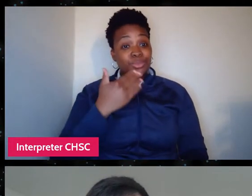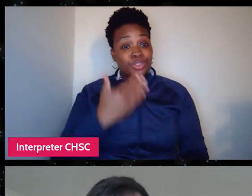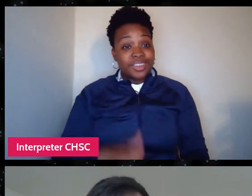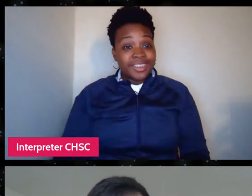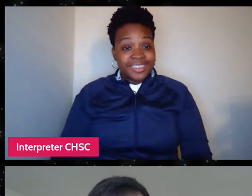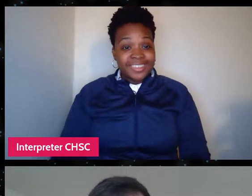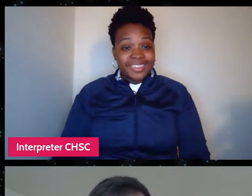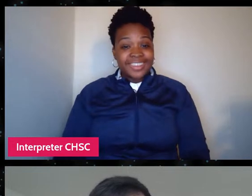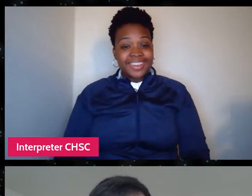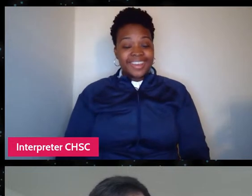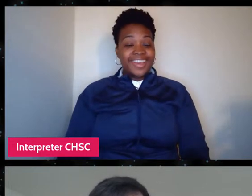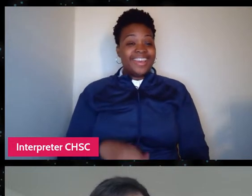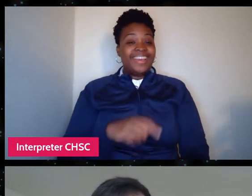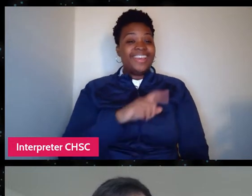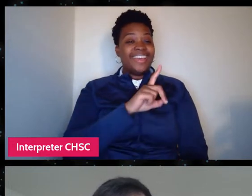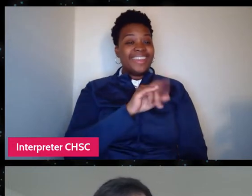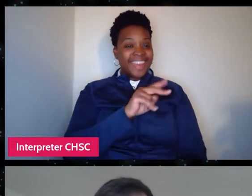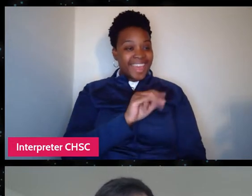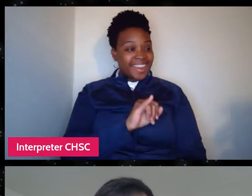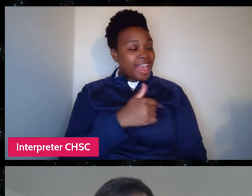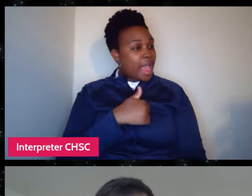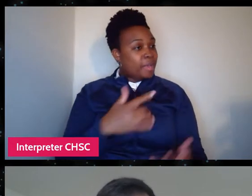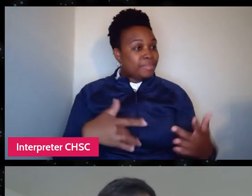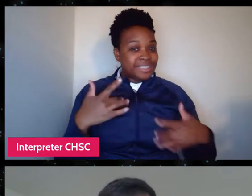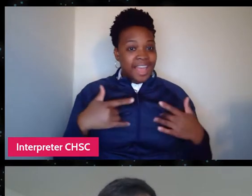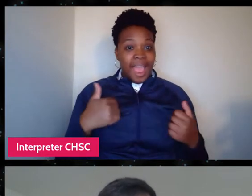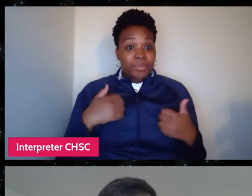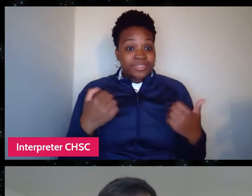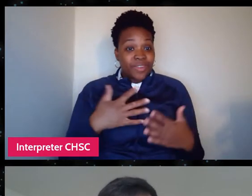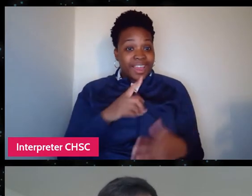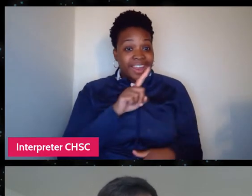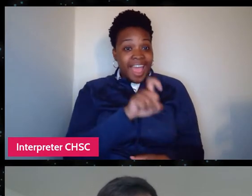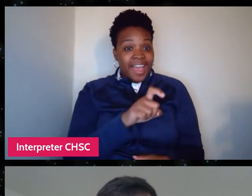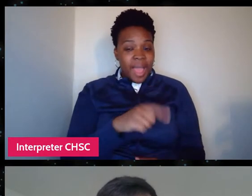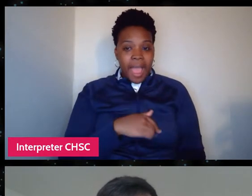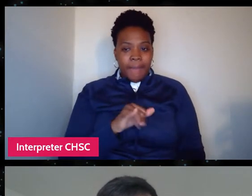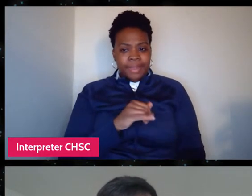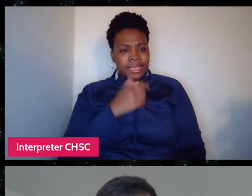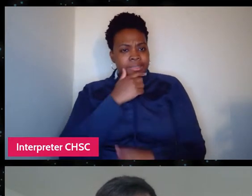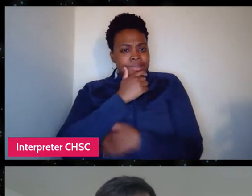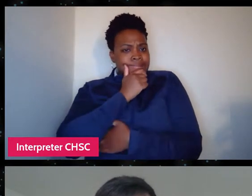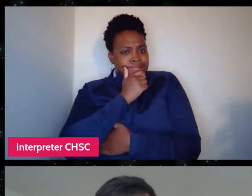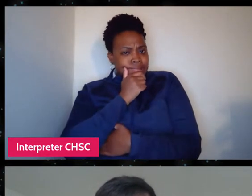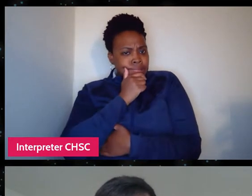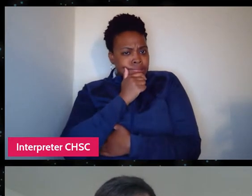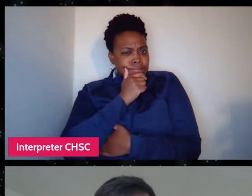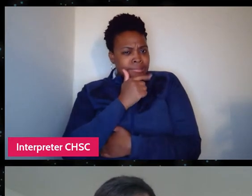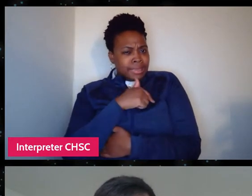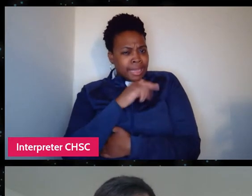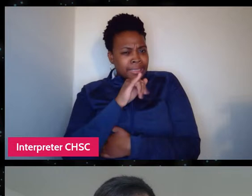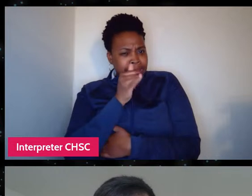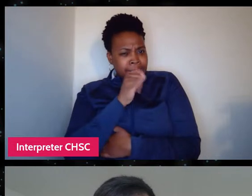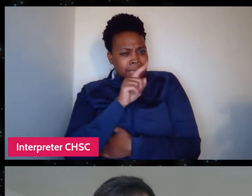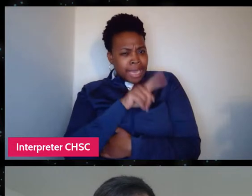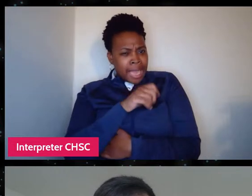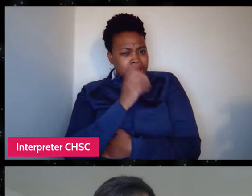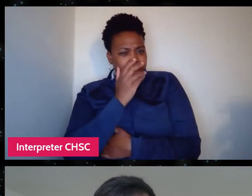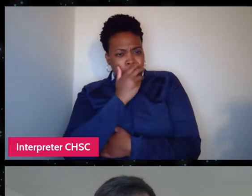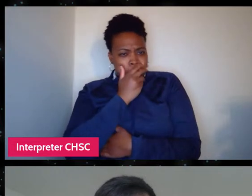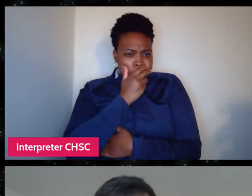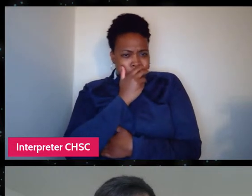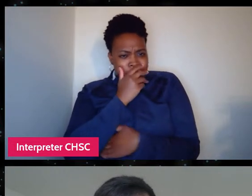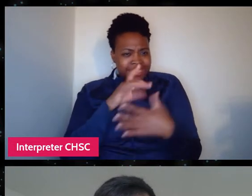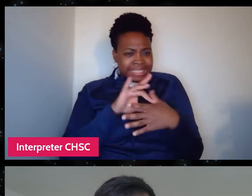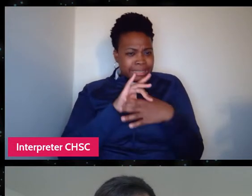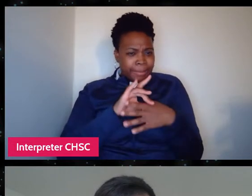so excited. You know, I was afraid to ask you that because I was like, is it silly to ask this? Like it's meat, but it's